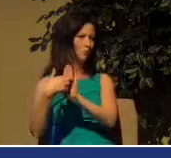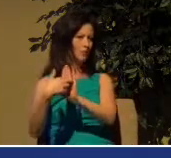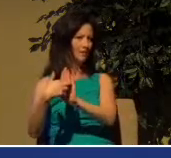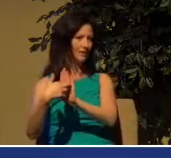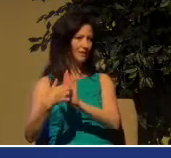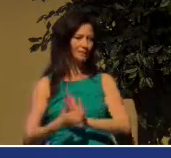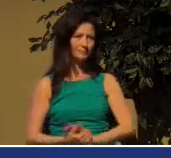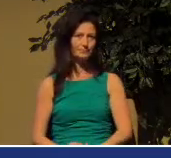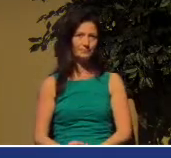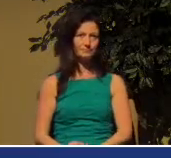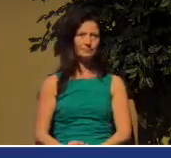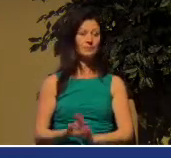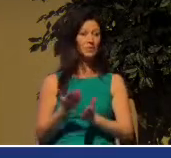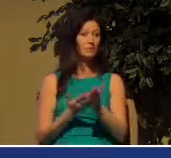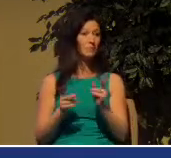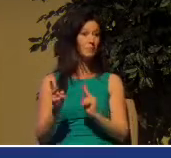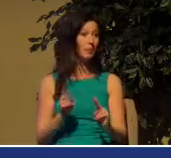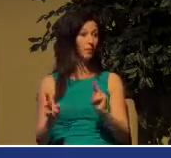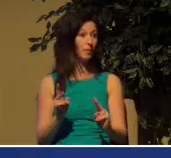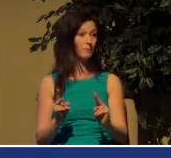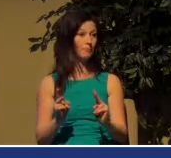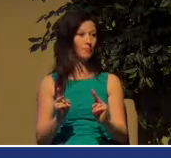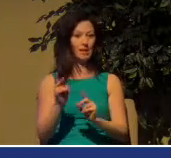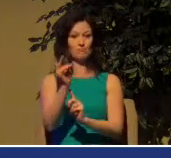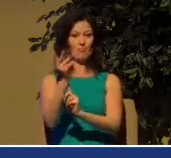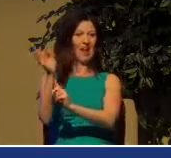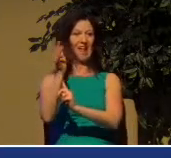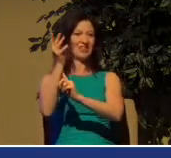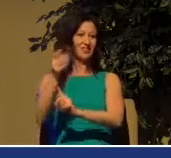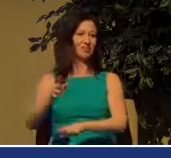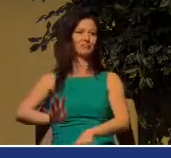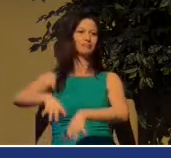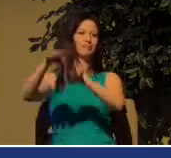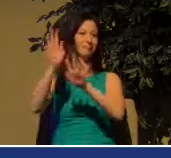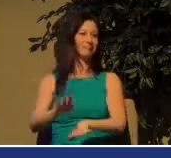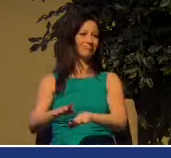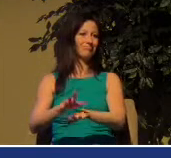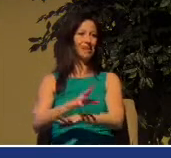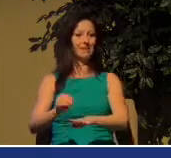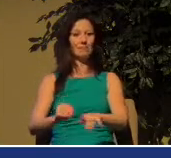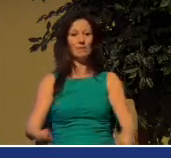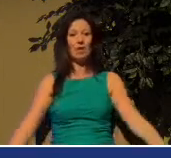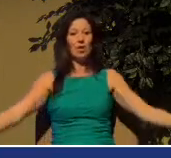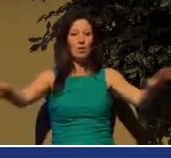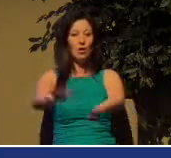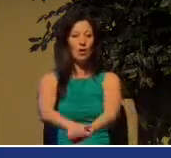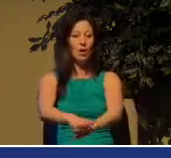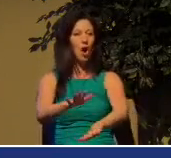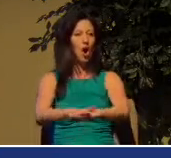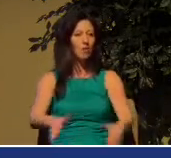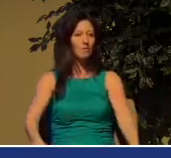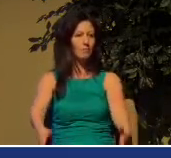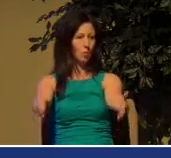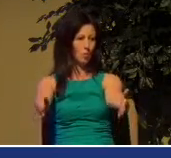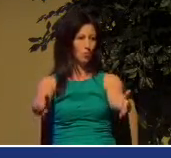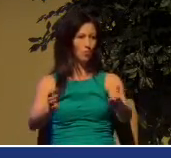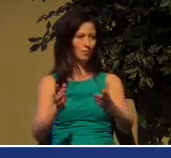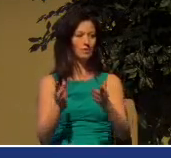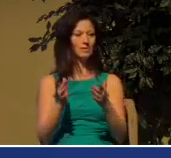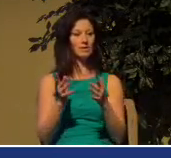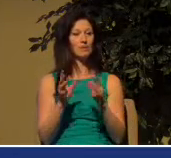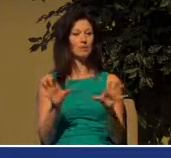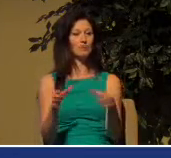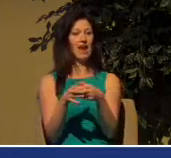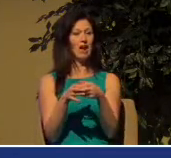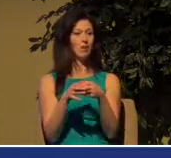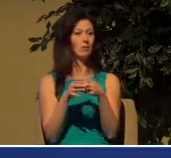others cut branches from the trees and spread them on the road. The crowds that went ahead of him and those that followed shouted, "Hosanna to